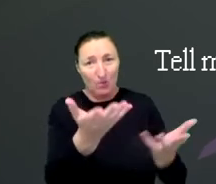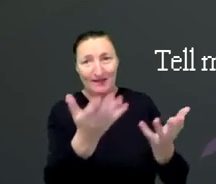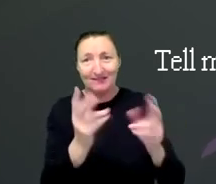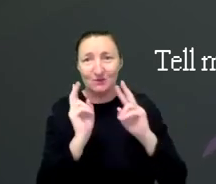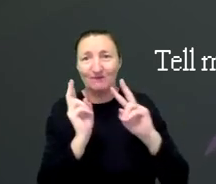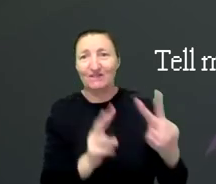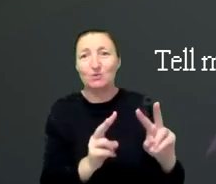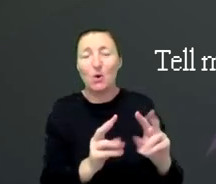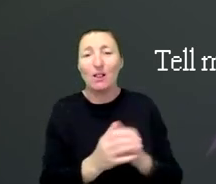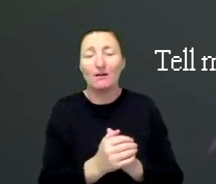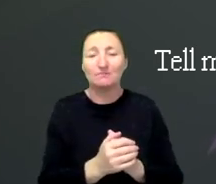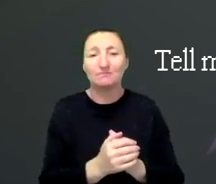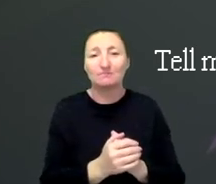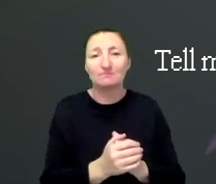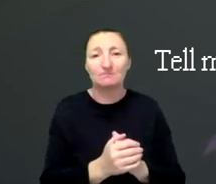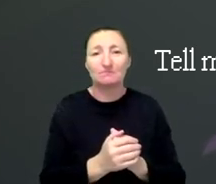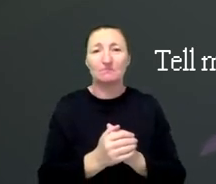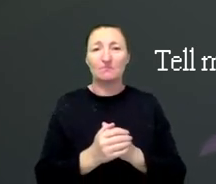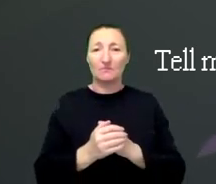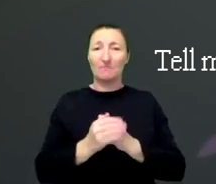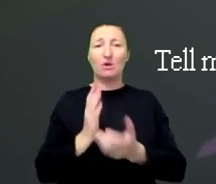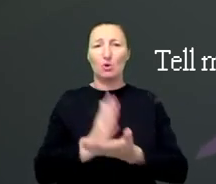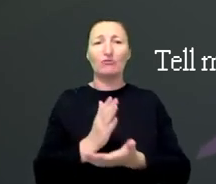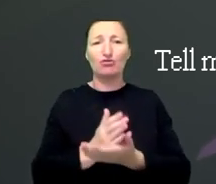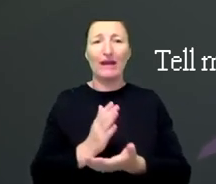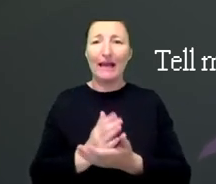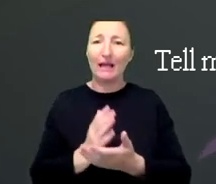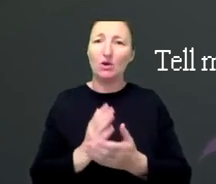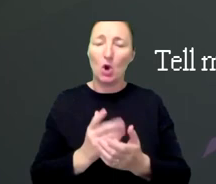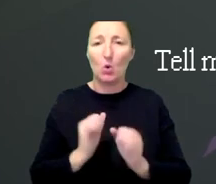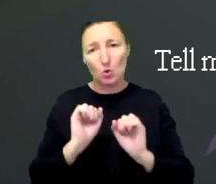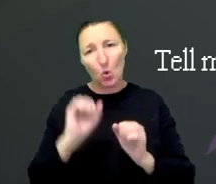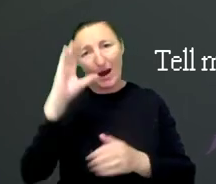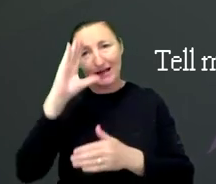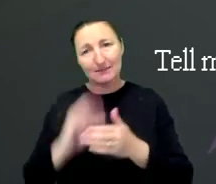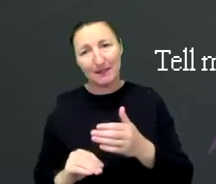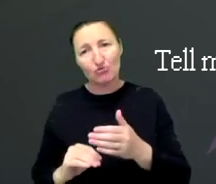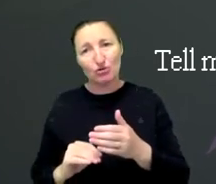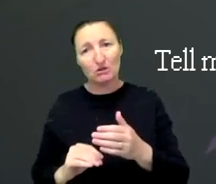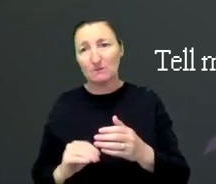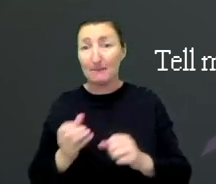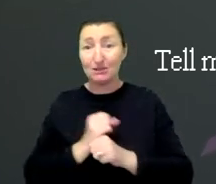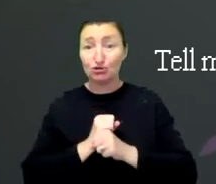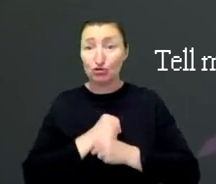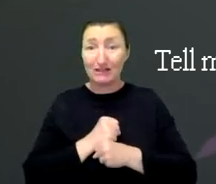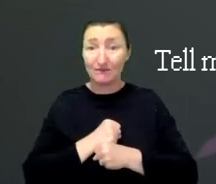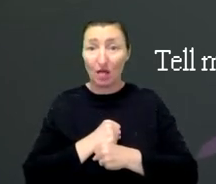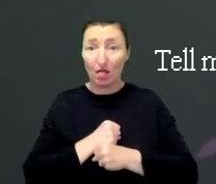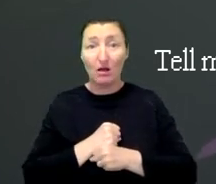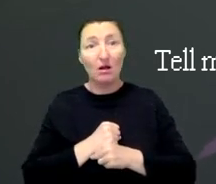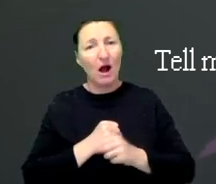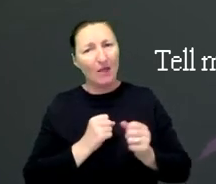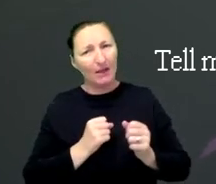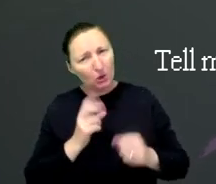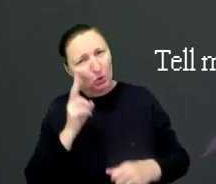on this. Yeah. But yeah, I think you can kind of rewrite your own experience of like of a stressful project or one that was a lot of work or one that didn't really